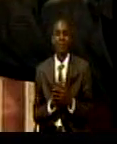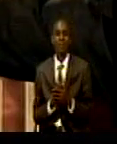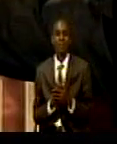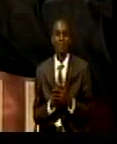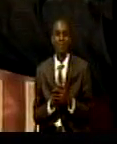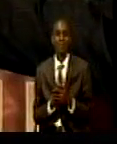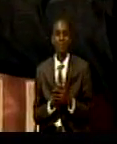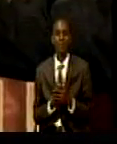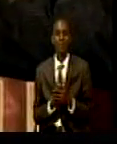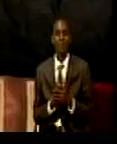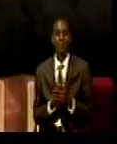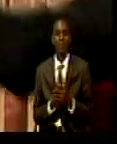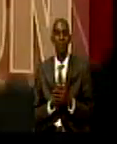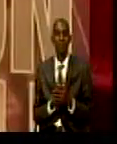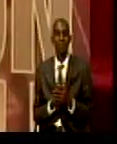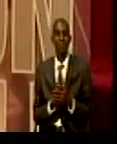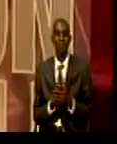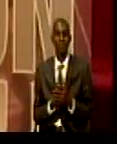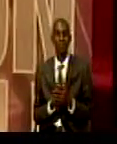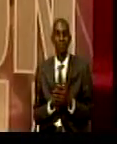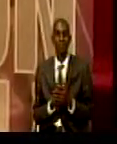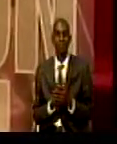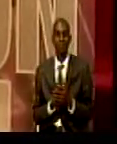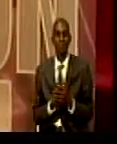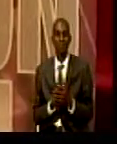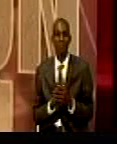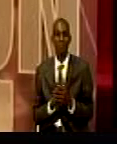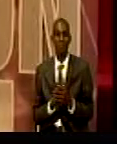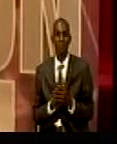name is Patience Sunday. I came from Yaya region.